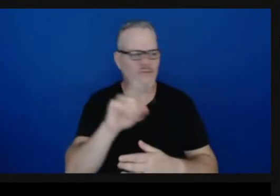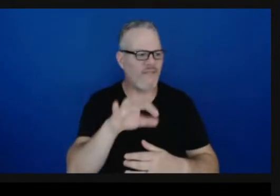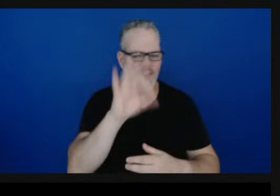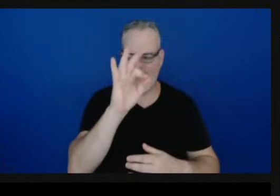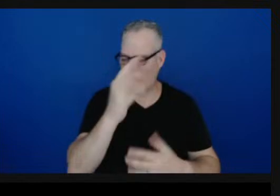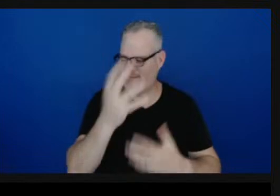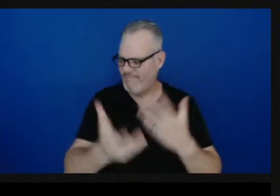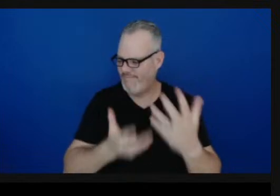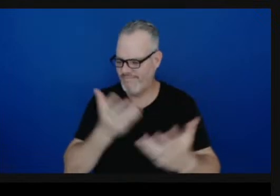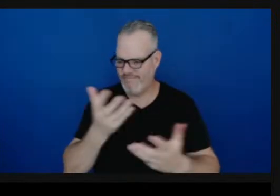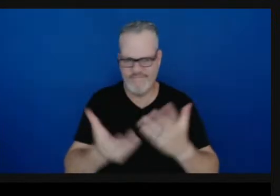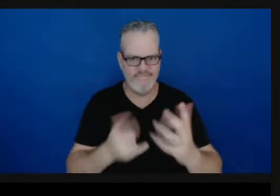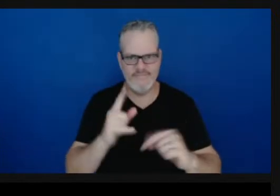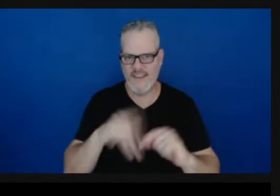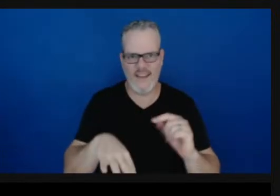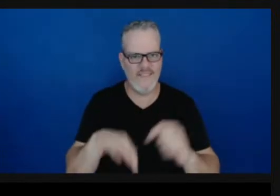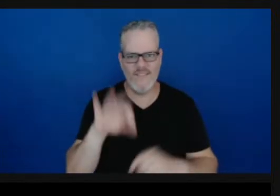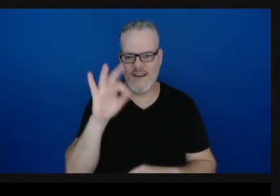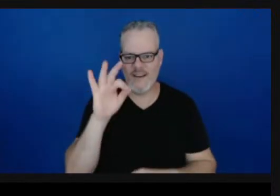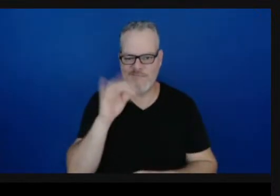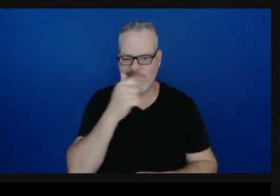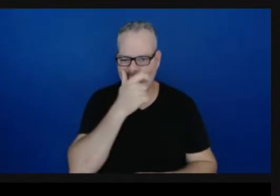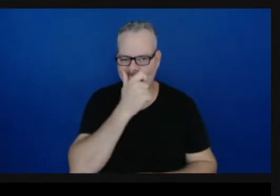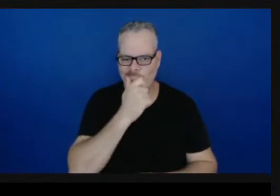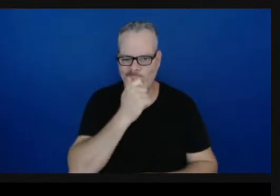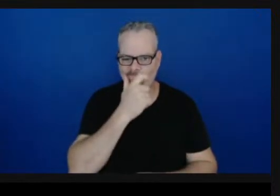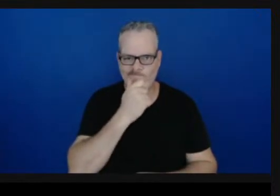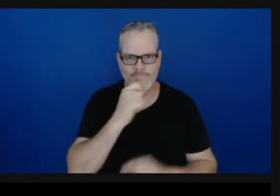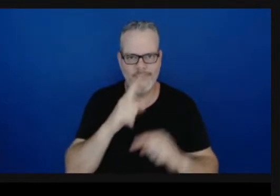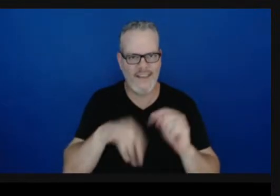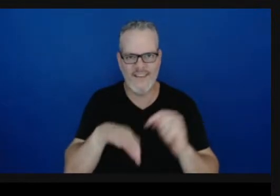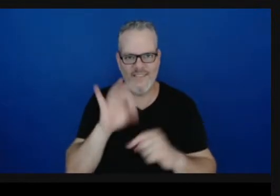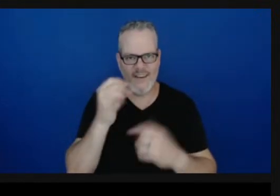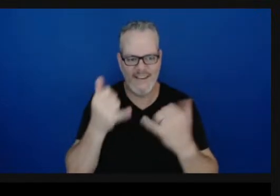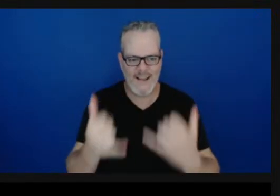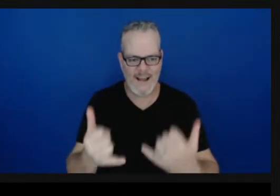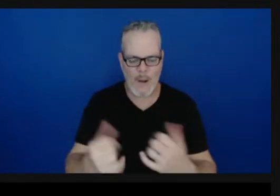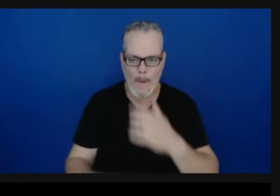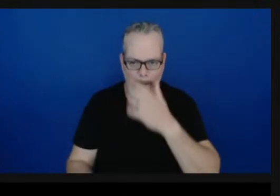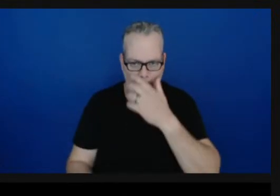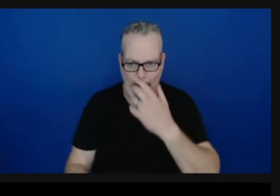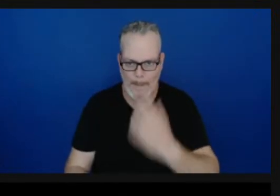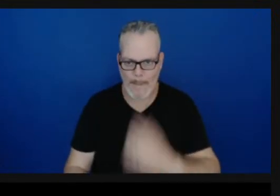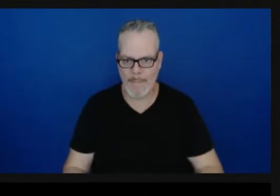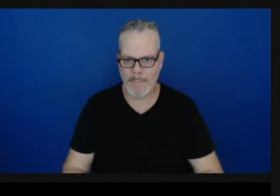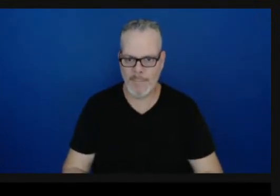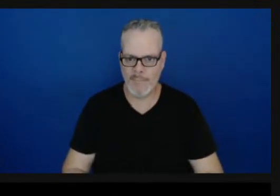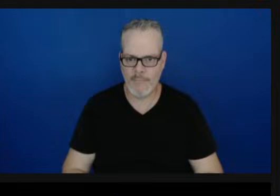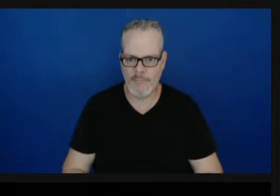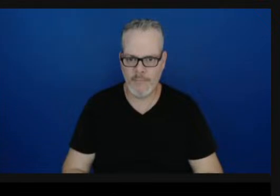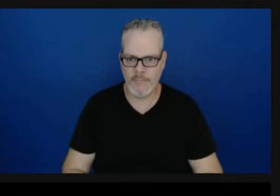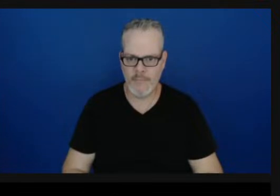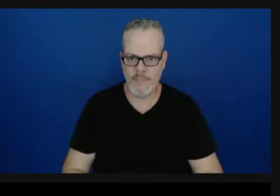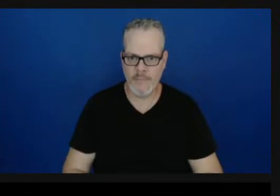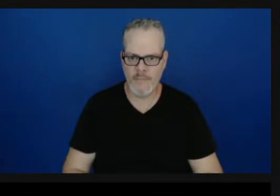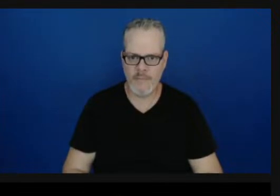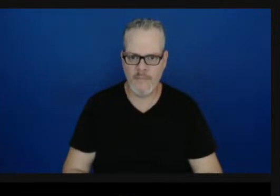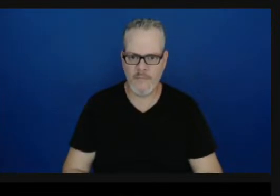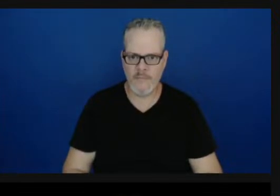I don't seem to have it where I can find it this exact instant. So,